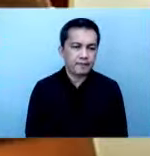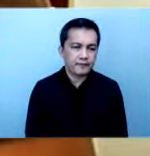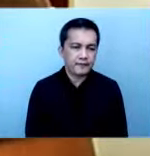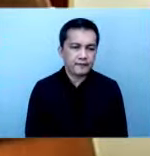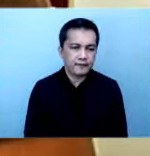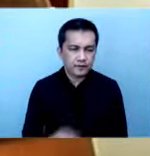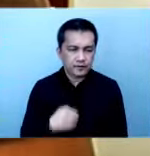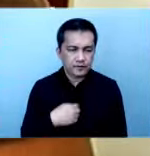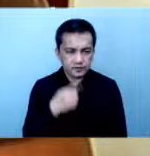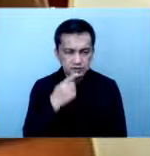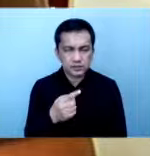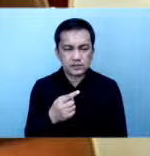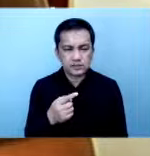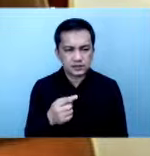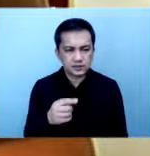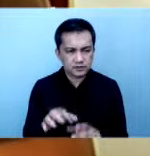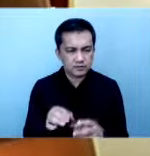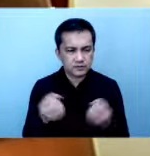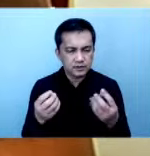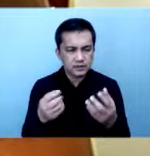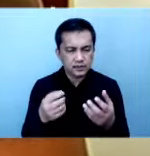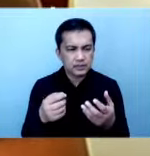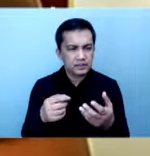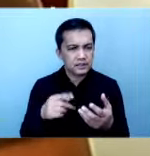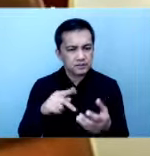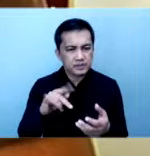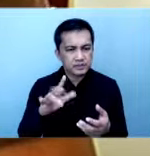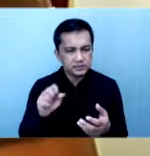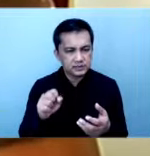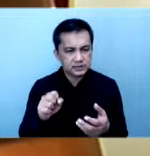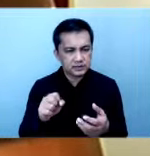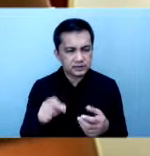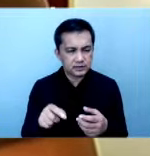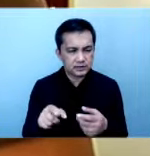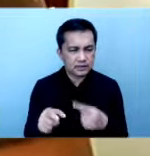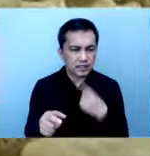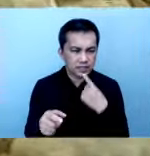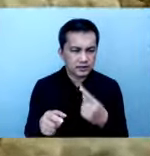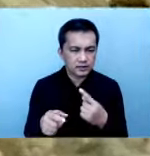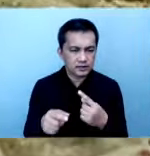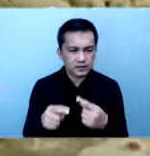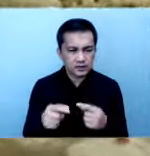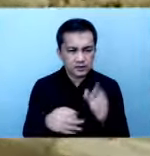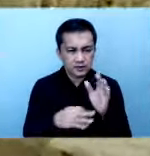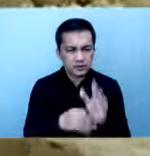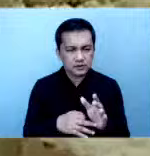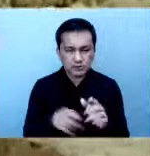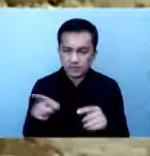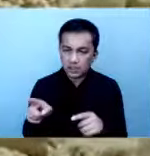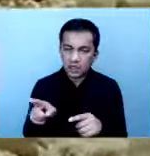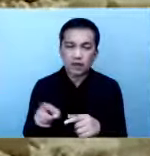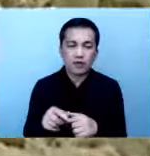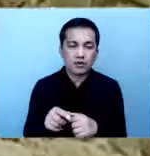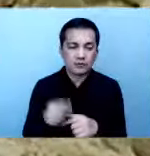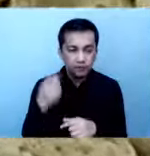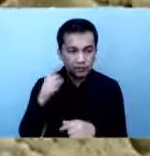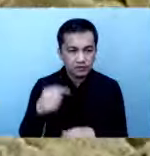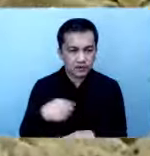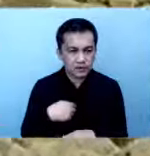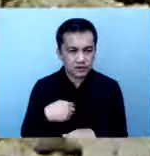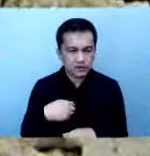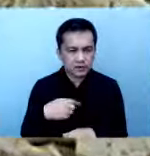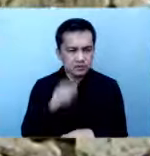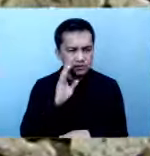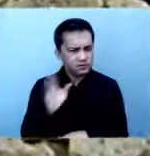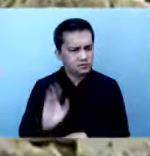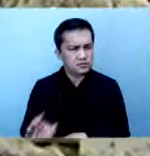a lot of these pieces of structures and features that for me is unusual,